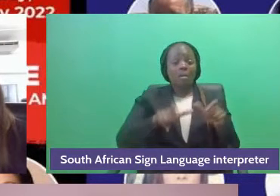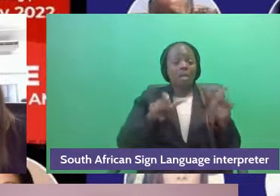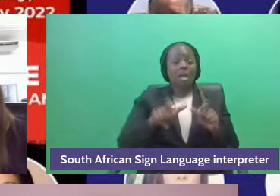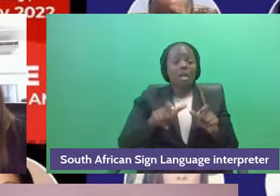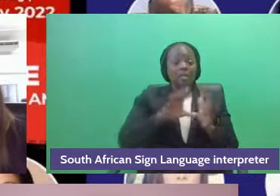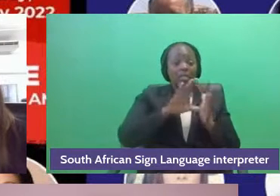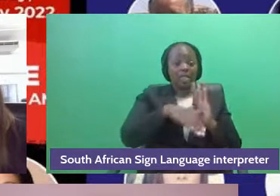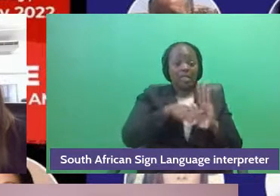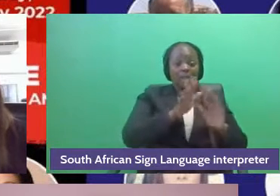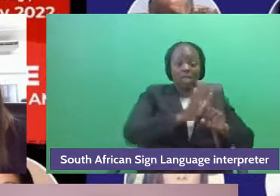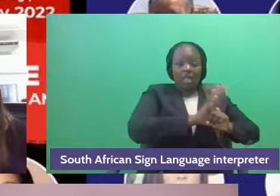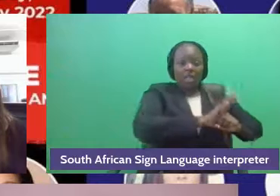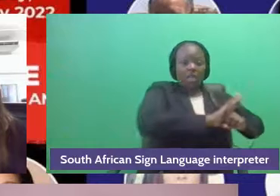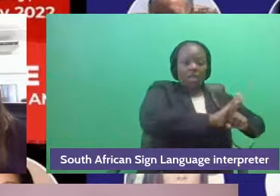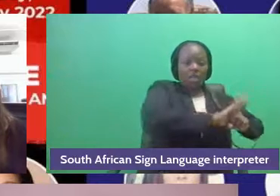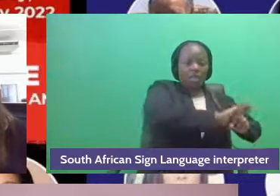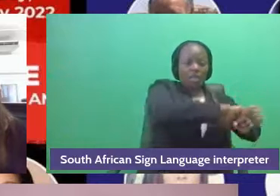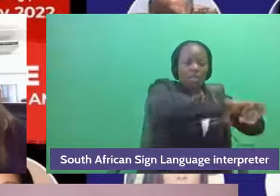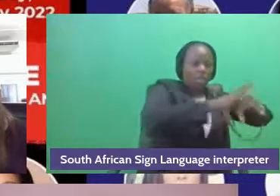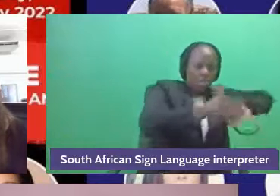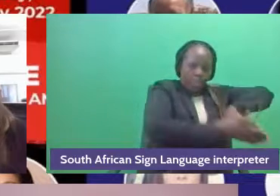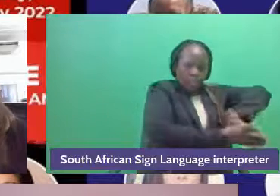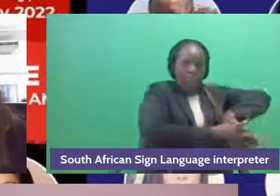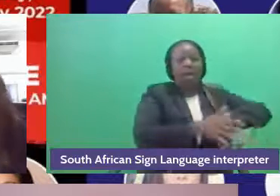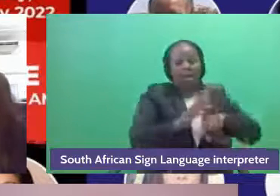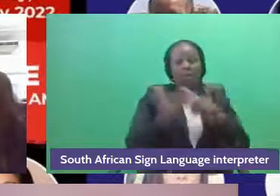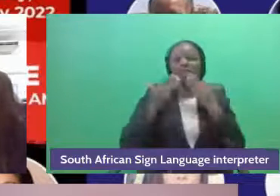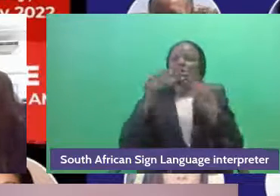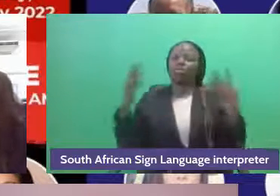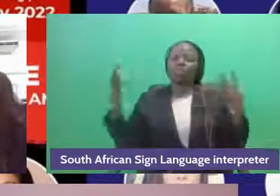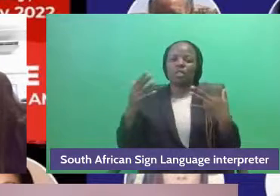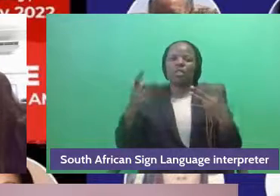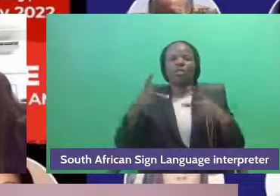forefront. Thank you so much for this opportunity. That's all for me.